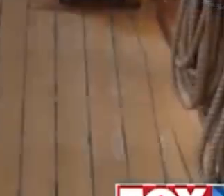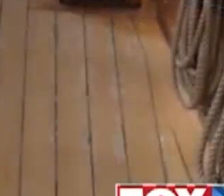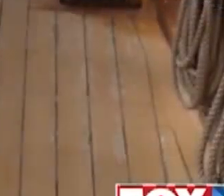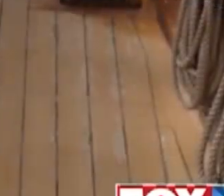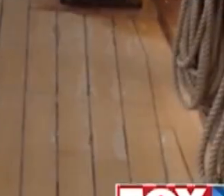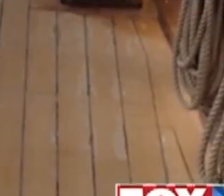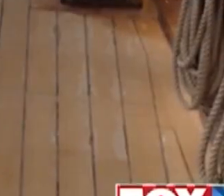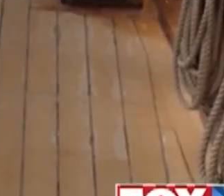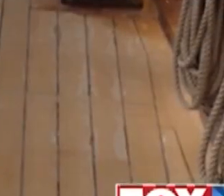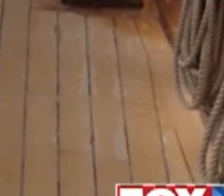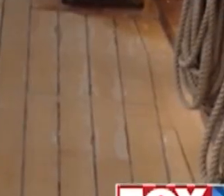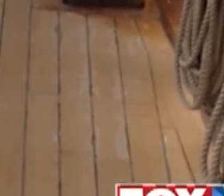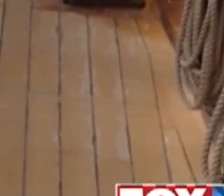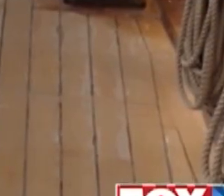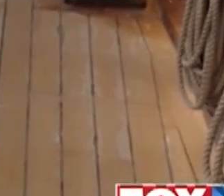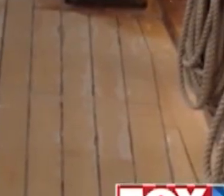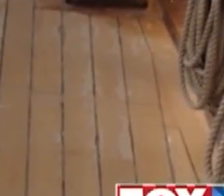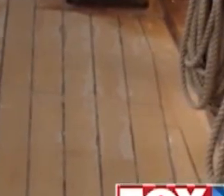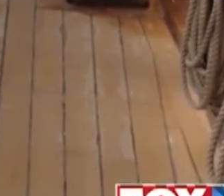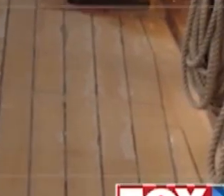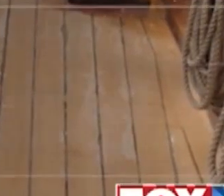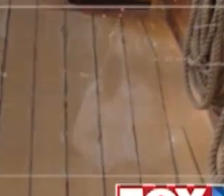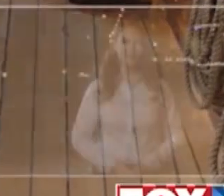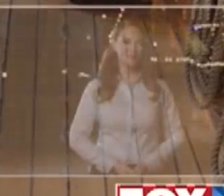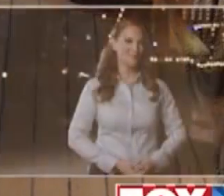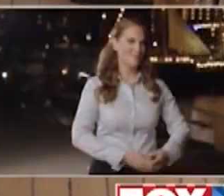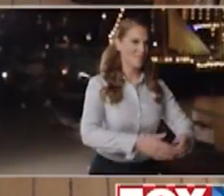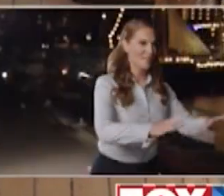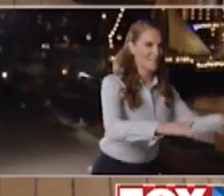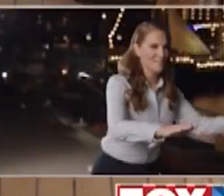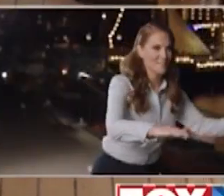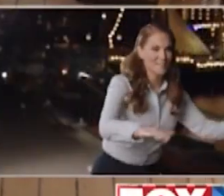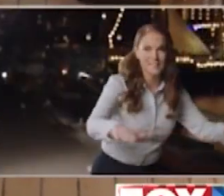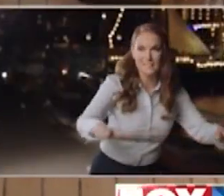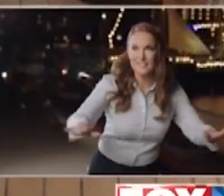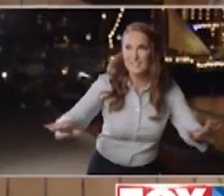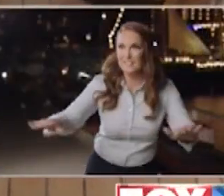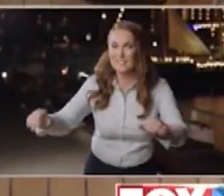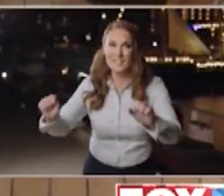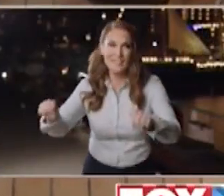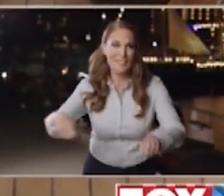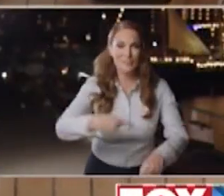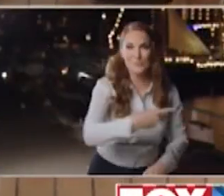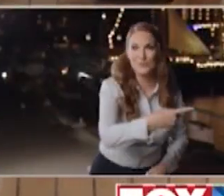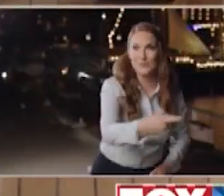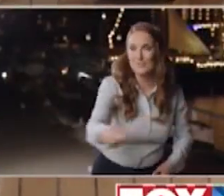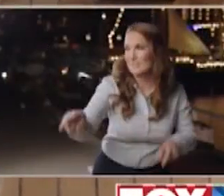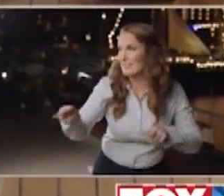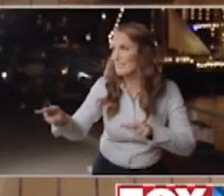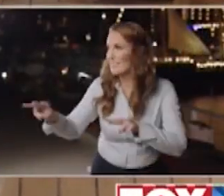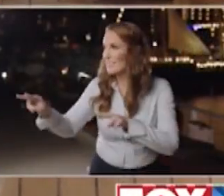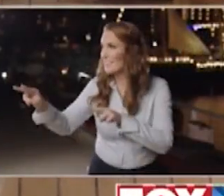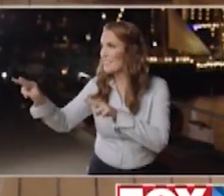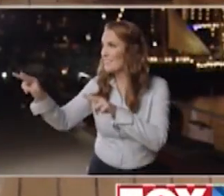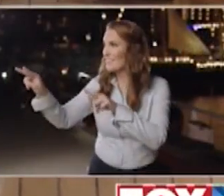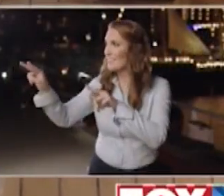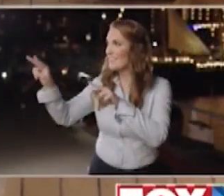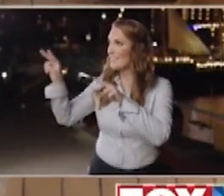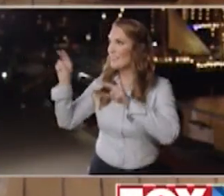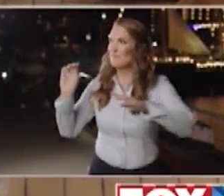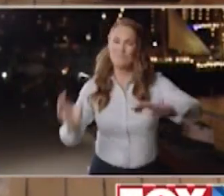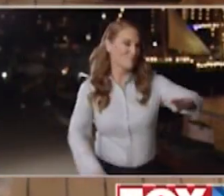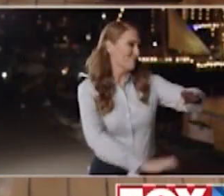to perform the Star Spangled Banner. Oh, say can you see